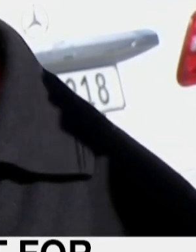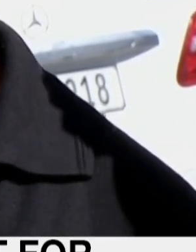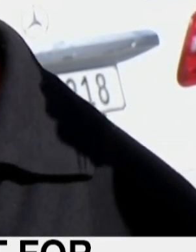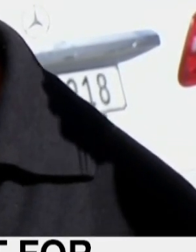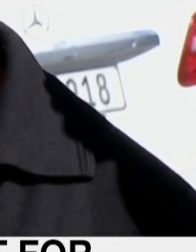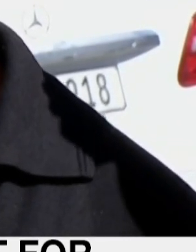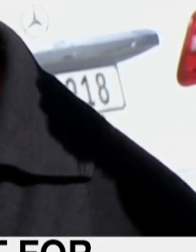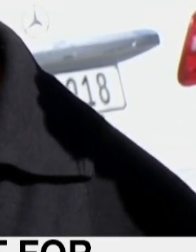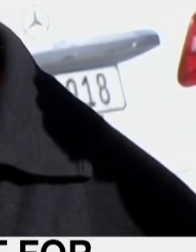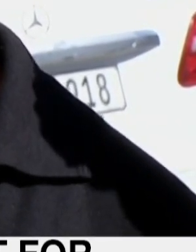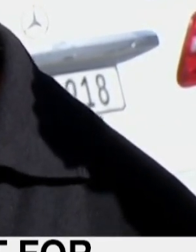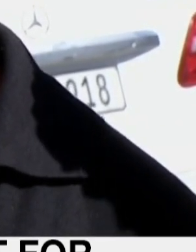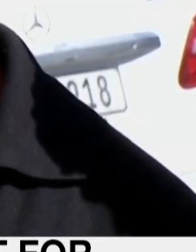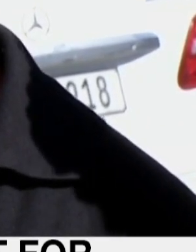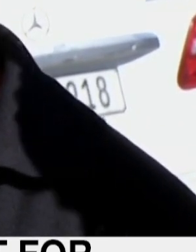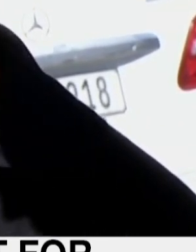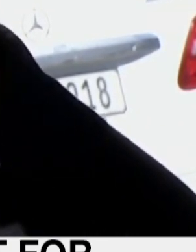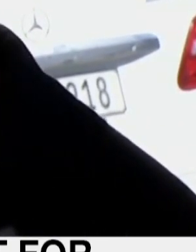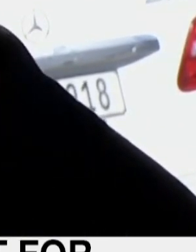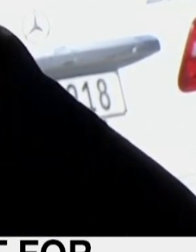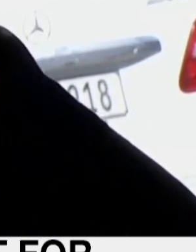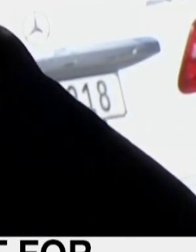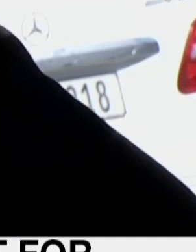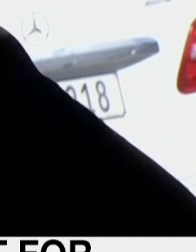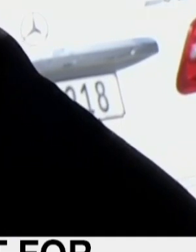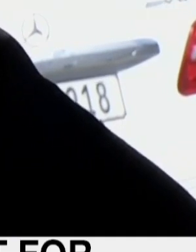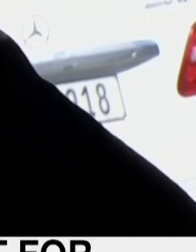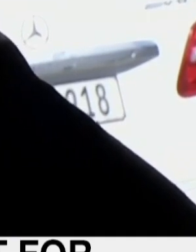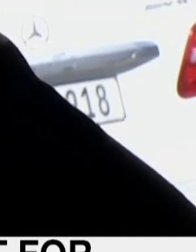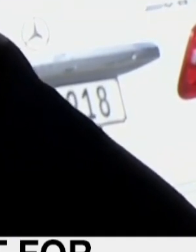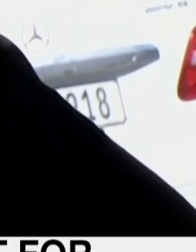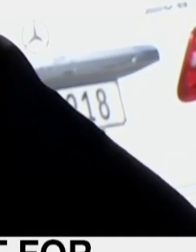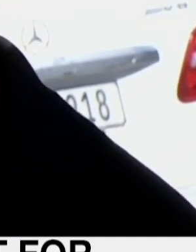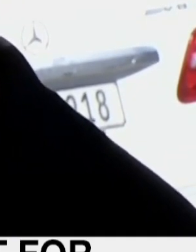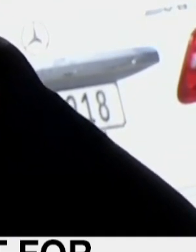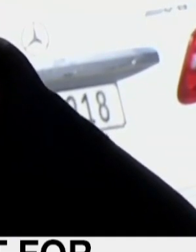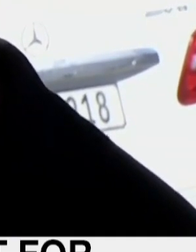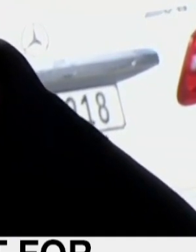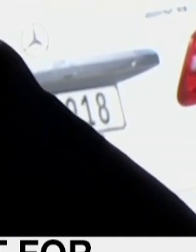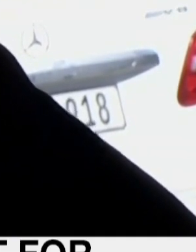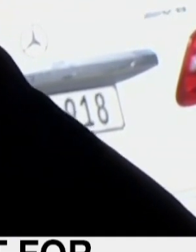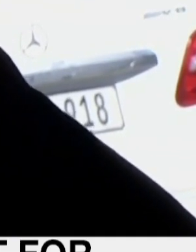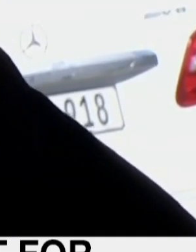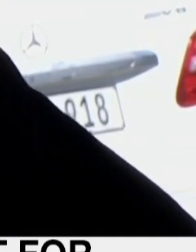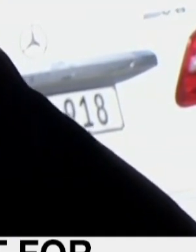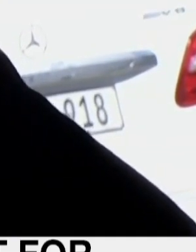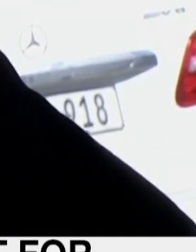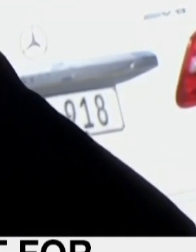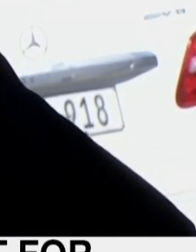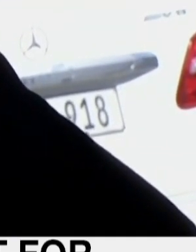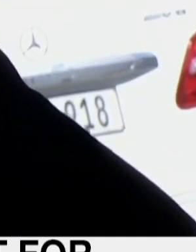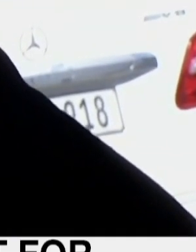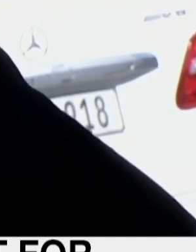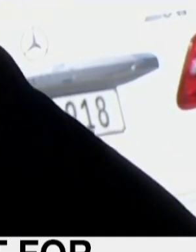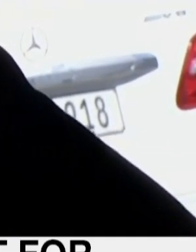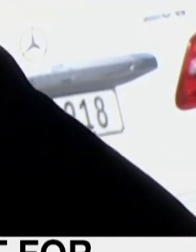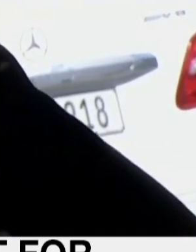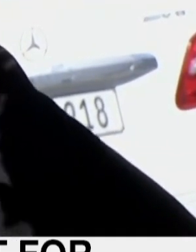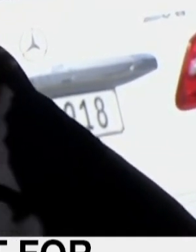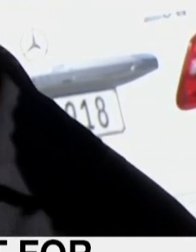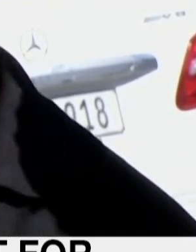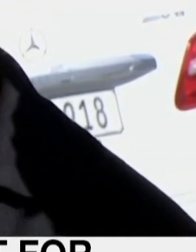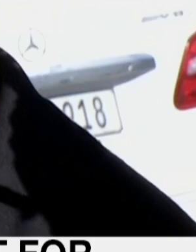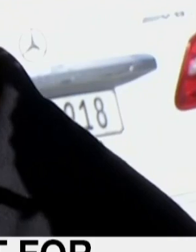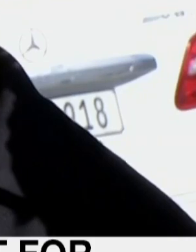place collaboratively with the SRC as well as the executive members, because we strongly believe with the resources made available to the institution, as well as